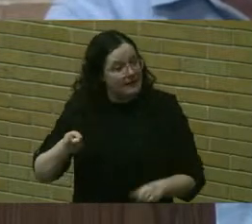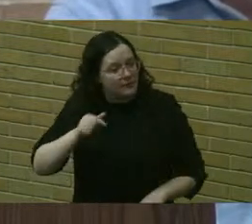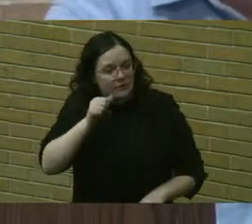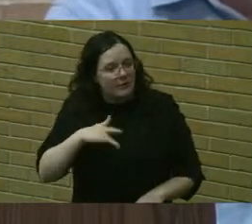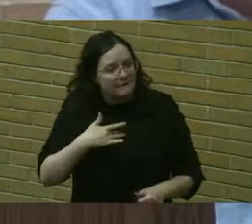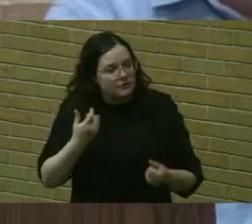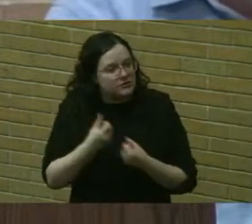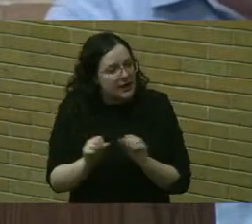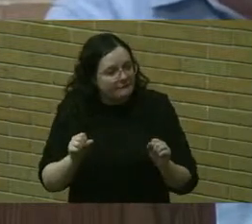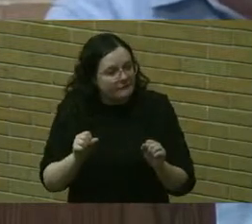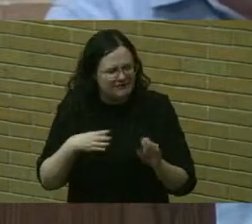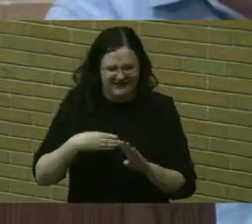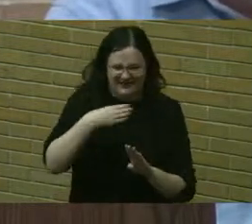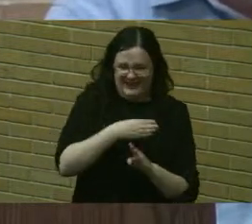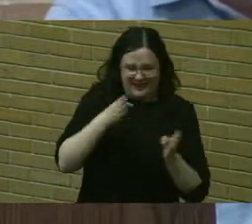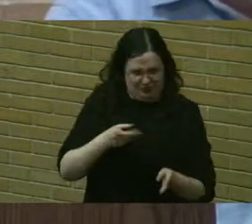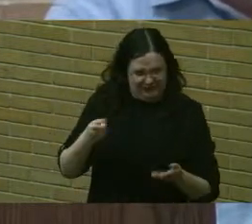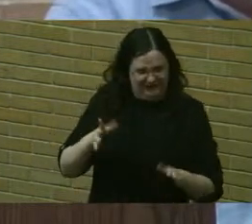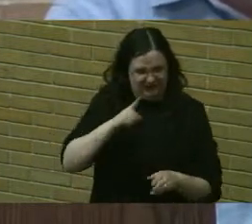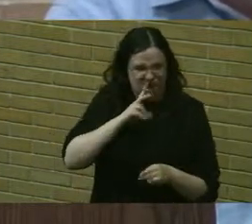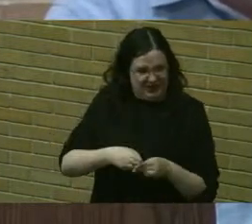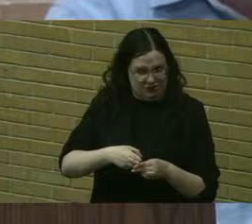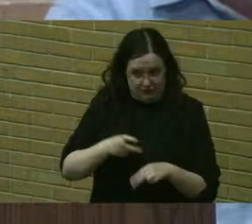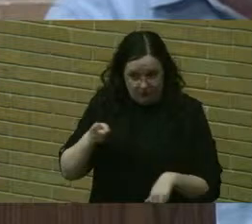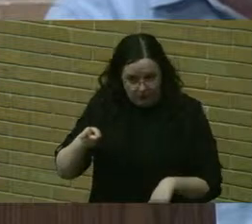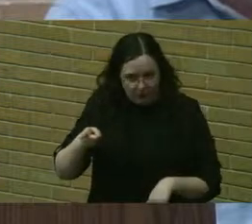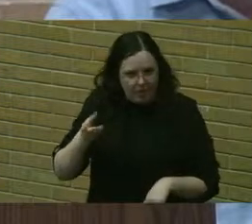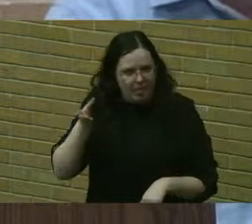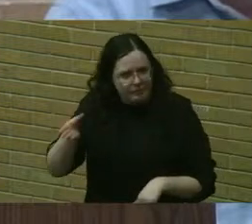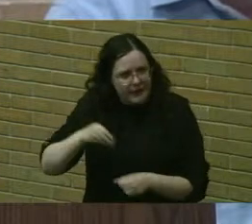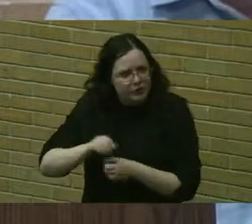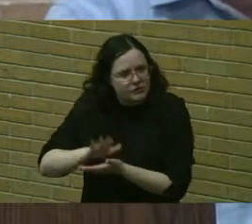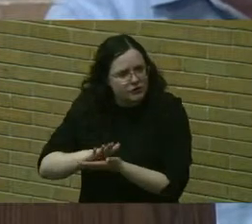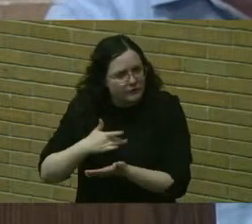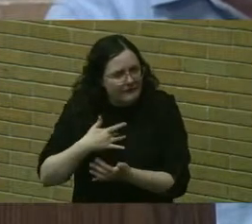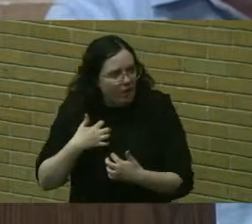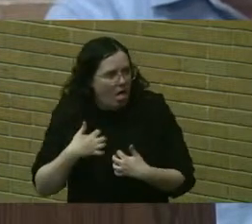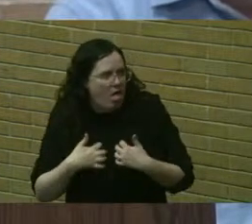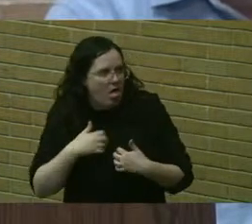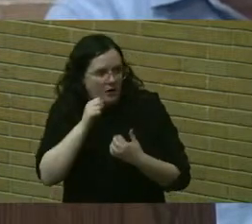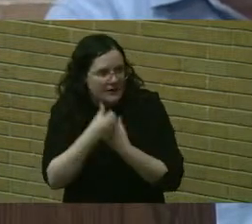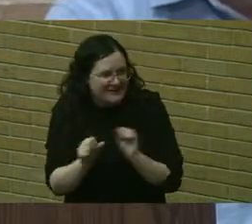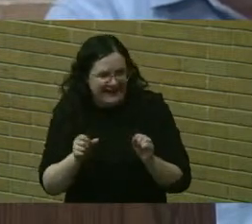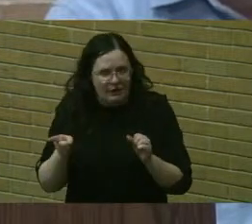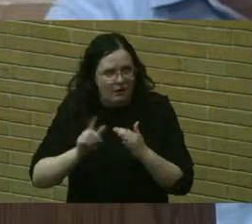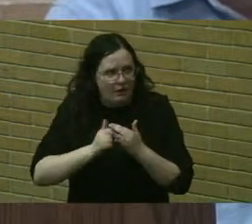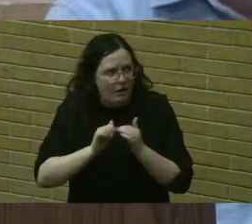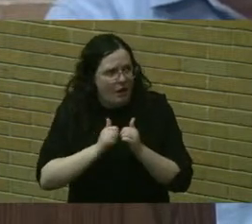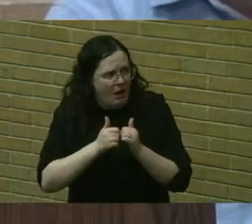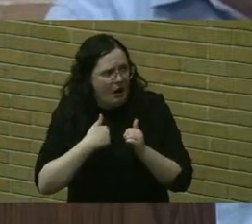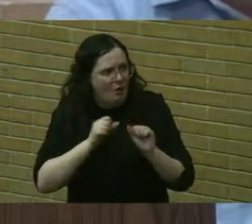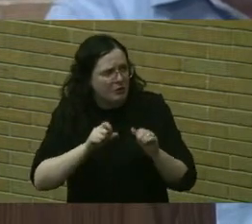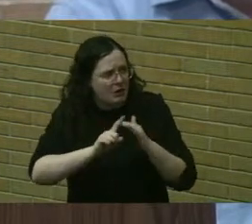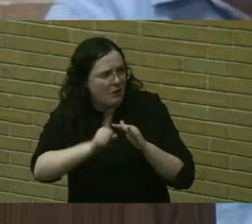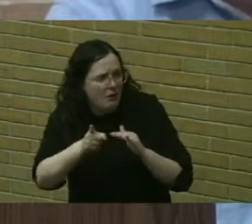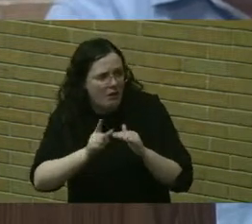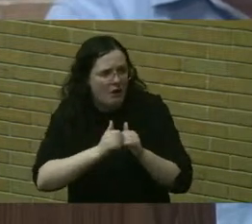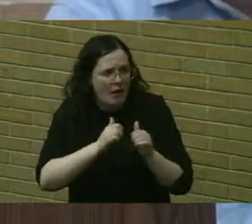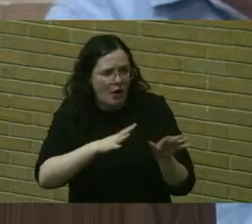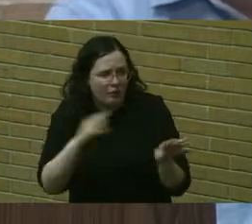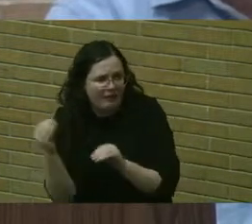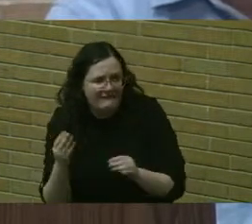said, being in their own school. Because how do they escape? How do they leave? How does the school allow